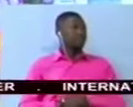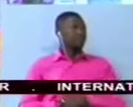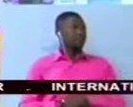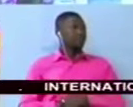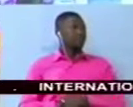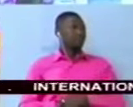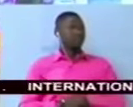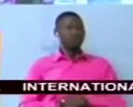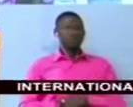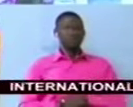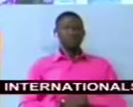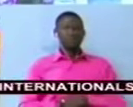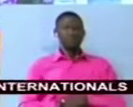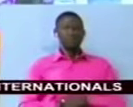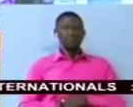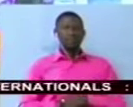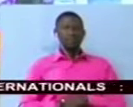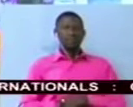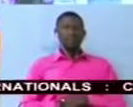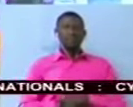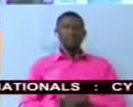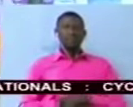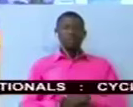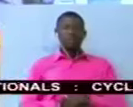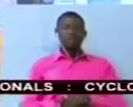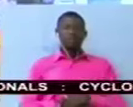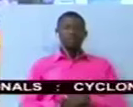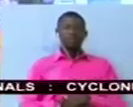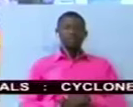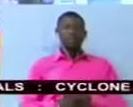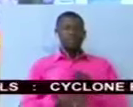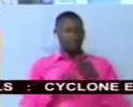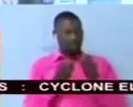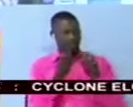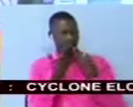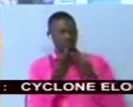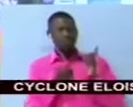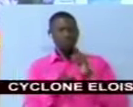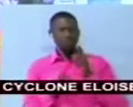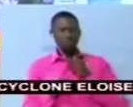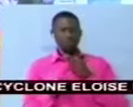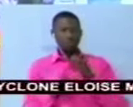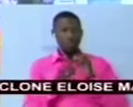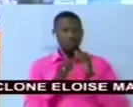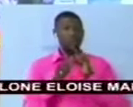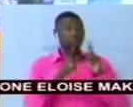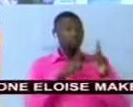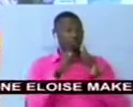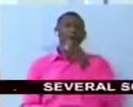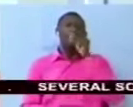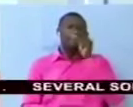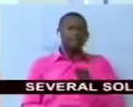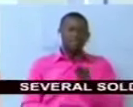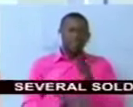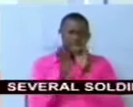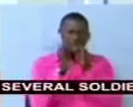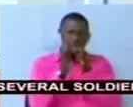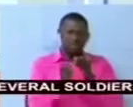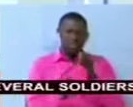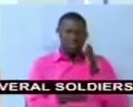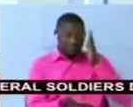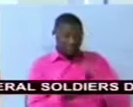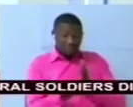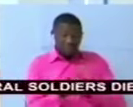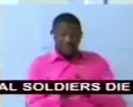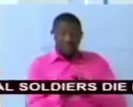fa waxtane yefi drug la de jen bedami fele. Told me what I passed there, what they are discussing is about drug. Ndax waxna la